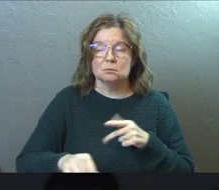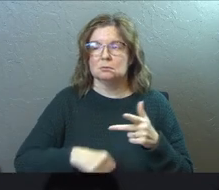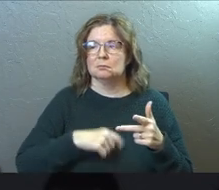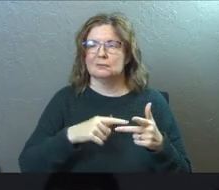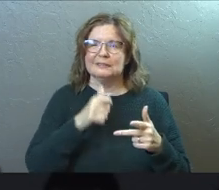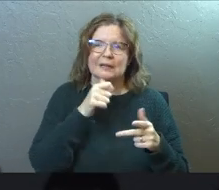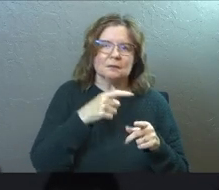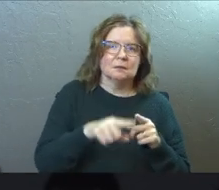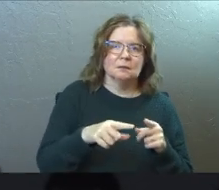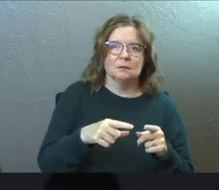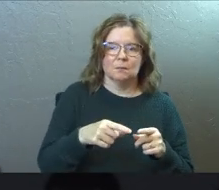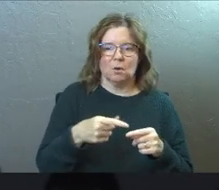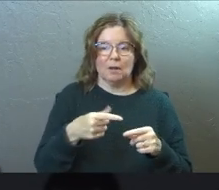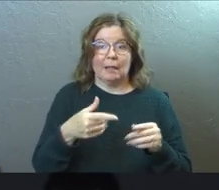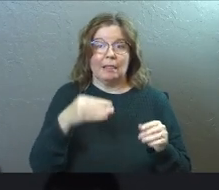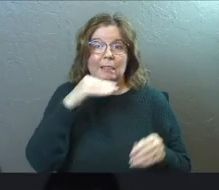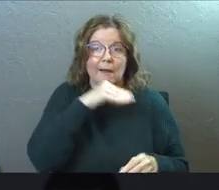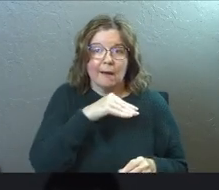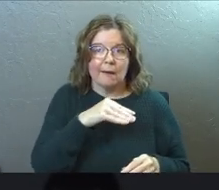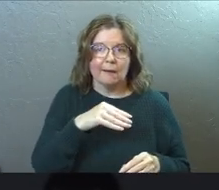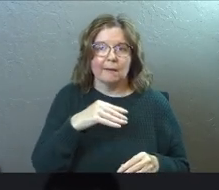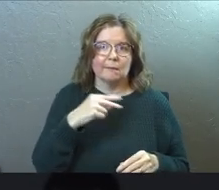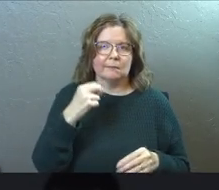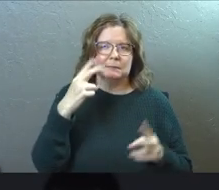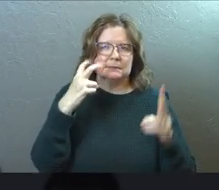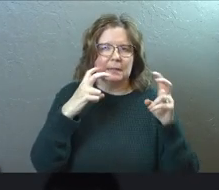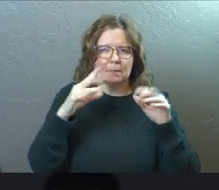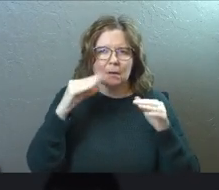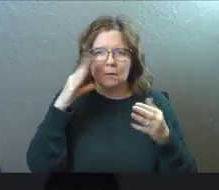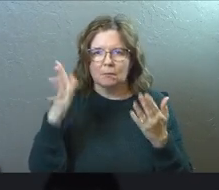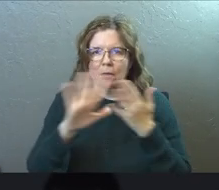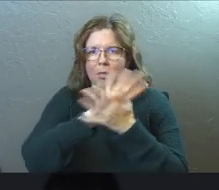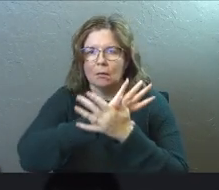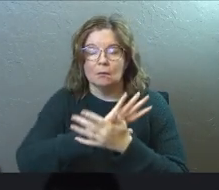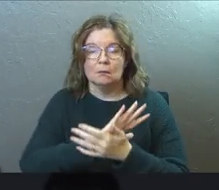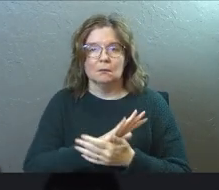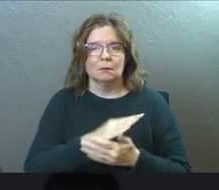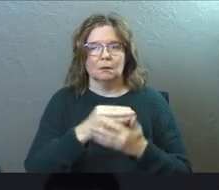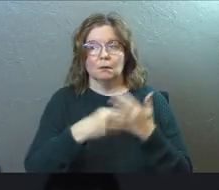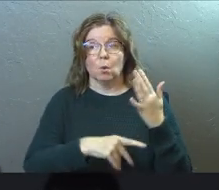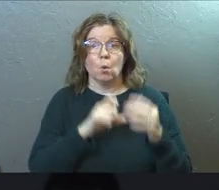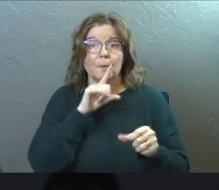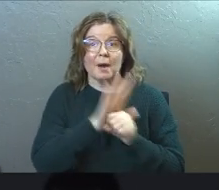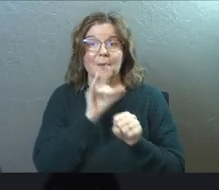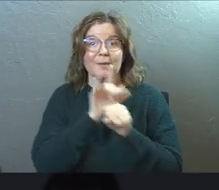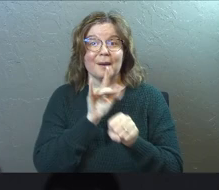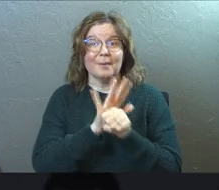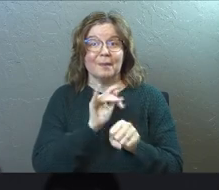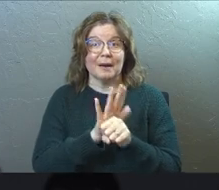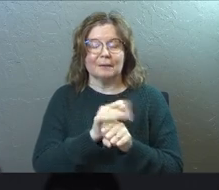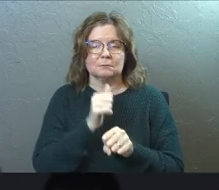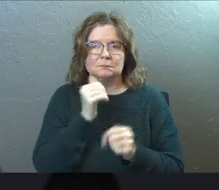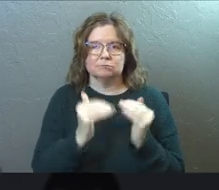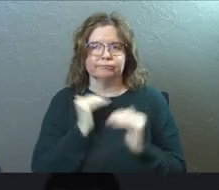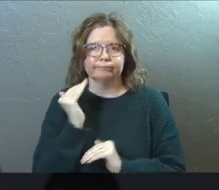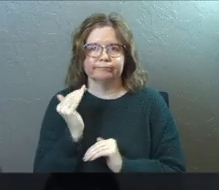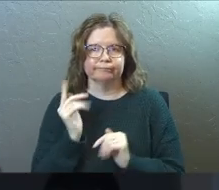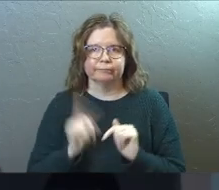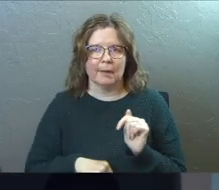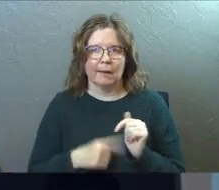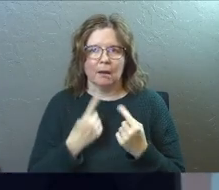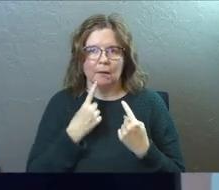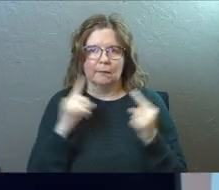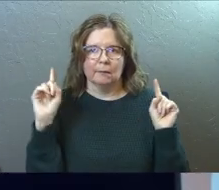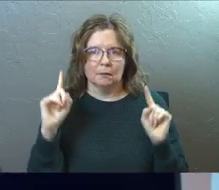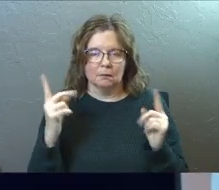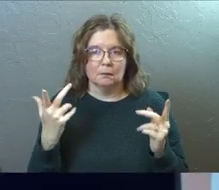not necessarily swearing. It's lying. It's deception. Maybe for you, it's none of those things, but it's over-promising. You're not necessarily saying something that people would